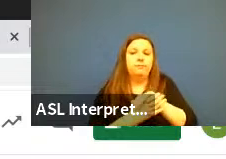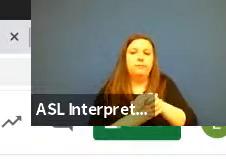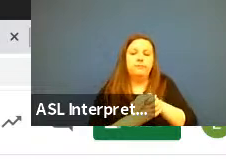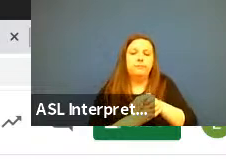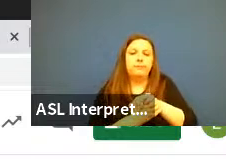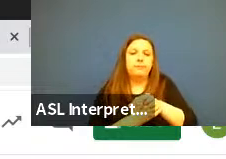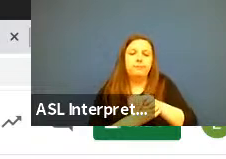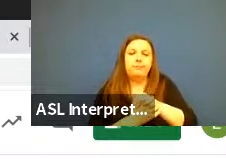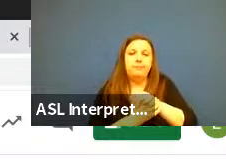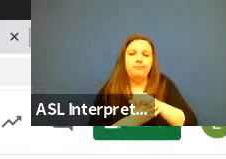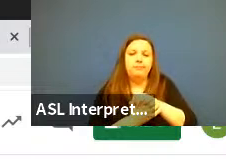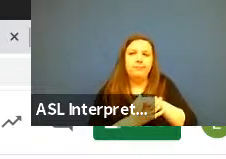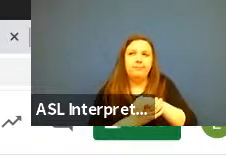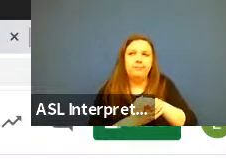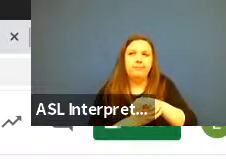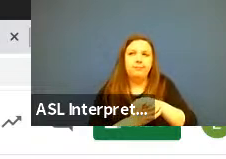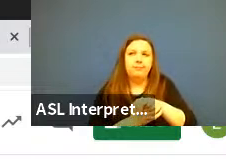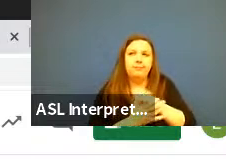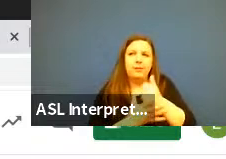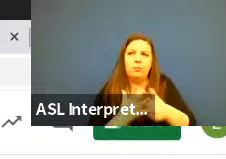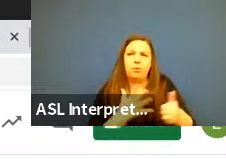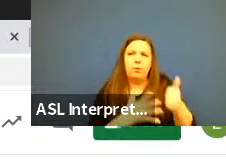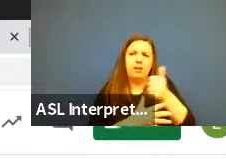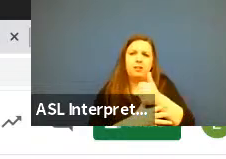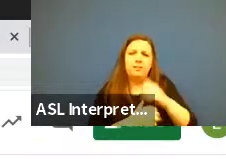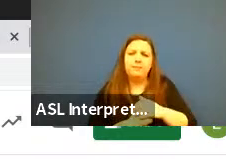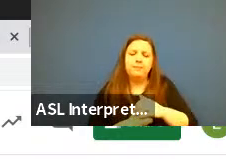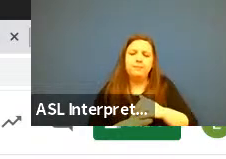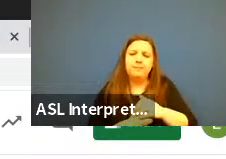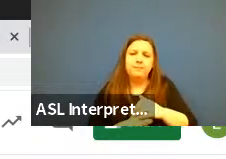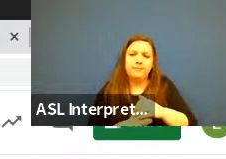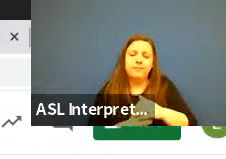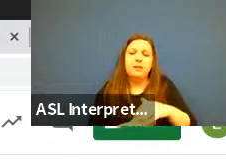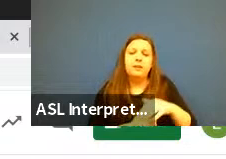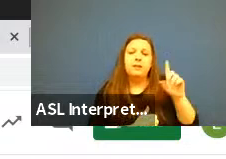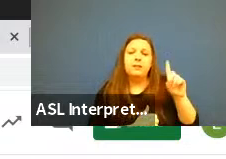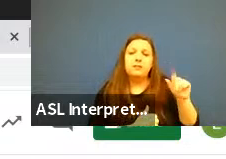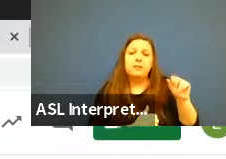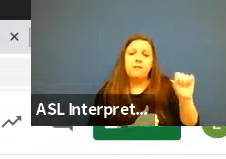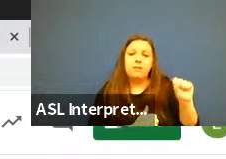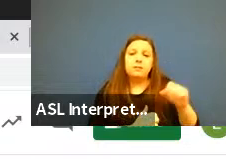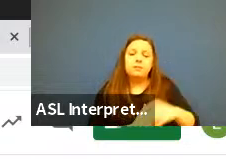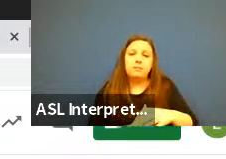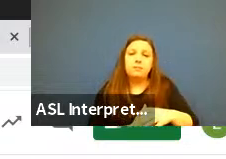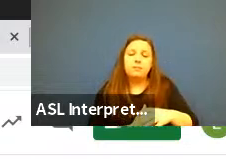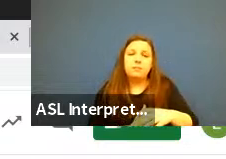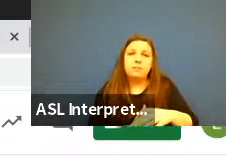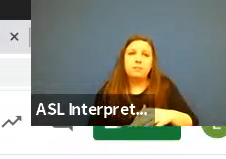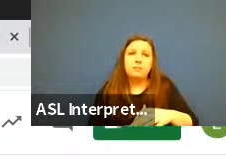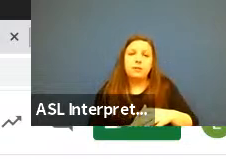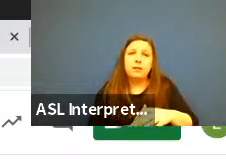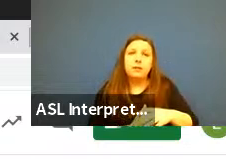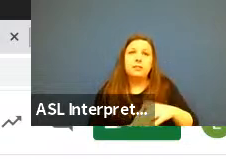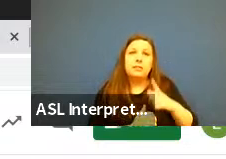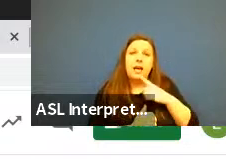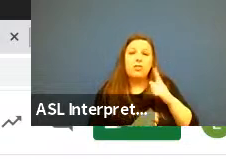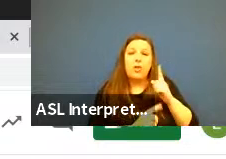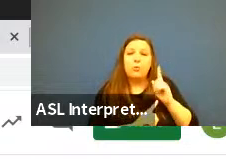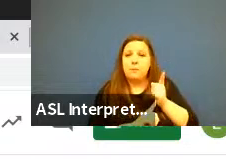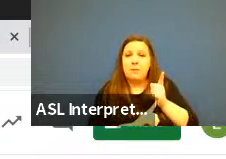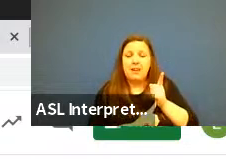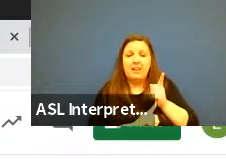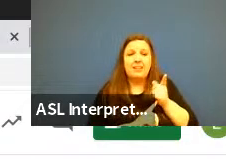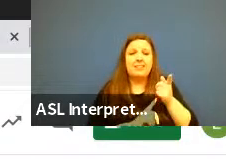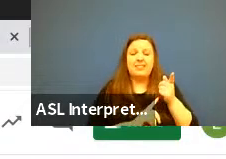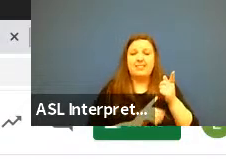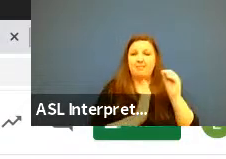And again, so how much information is in those minutes it becomes the question. So it's not a matter of not trusting.